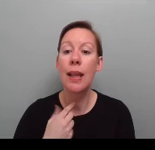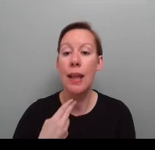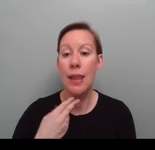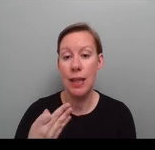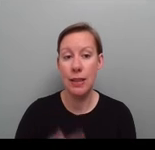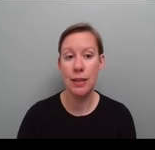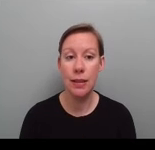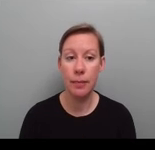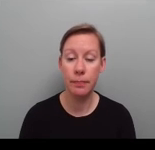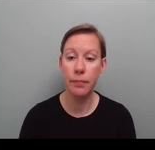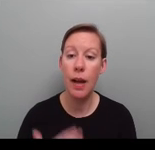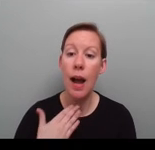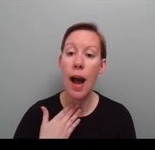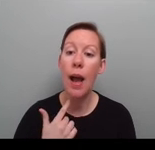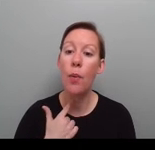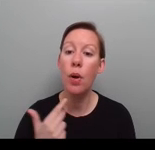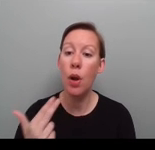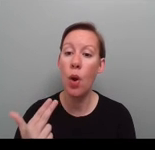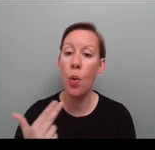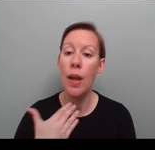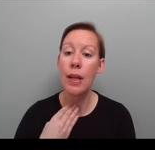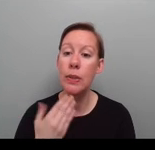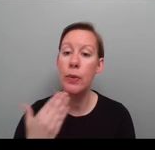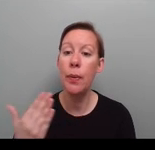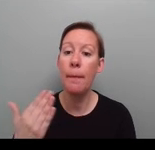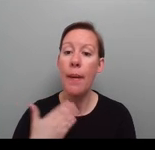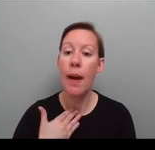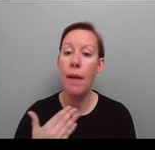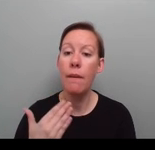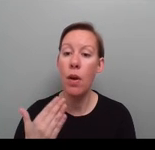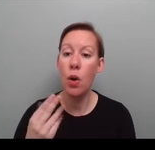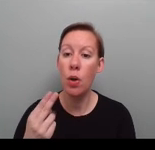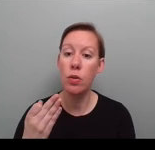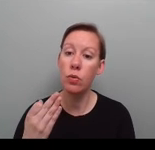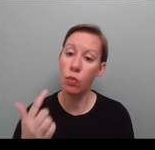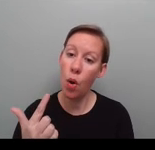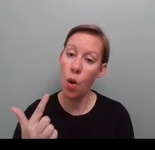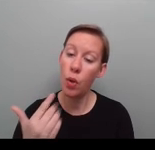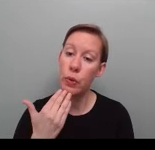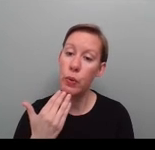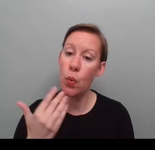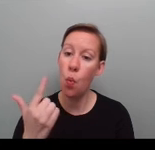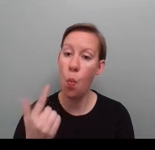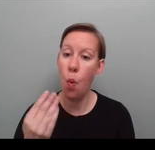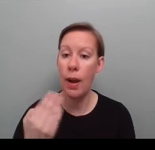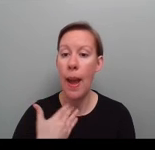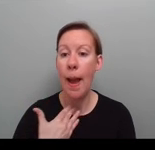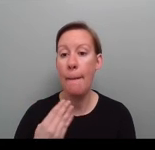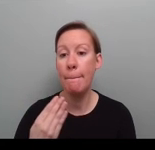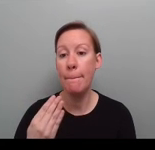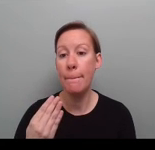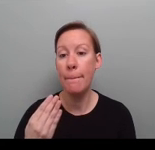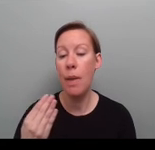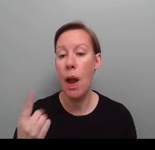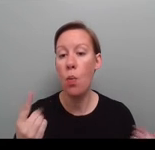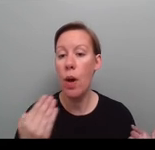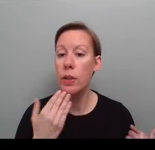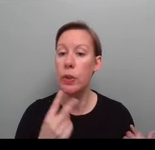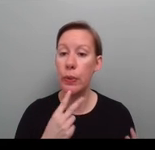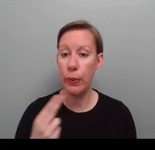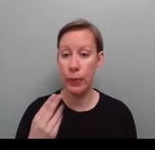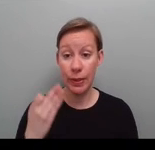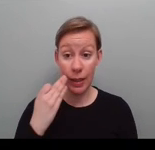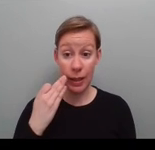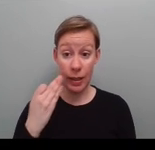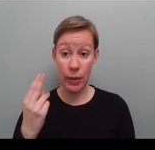this, I'm going to go into my photos and scroll down to an image that I might want to use. And here